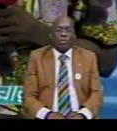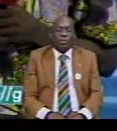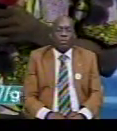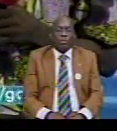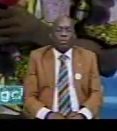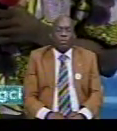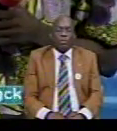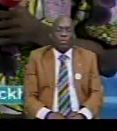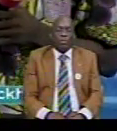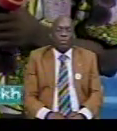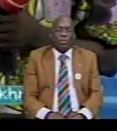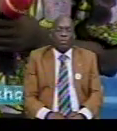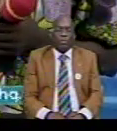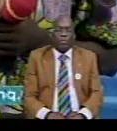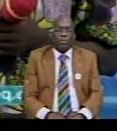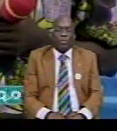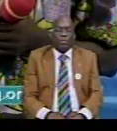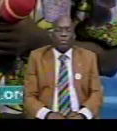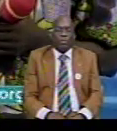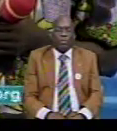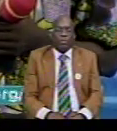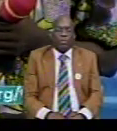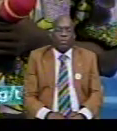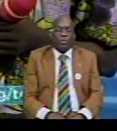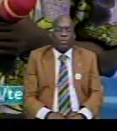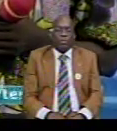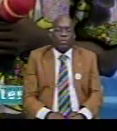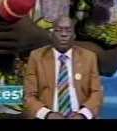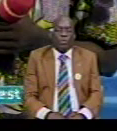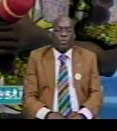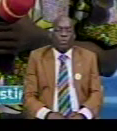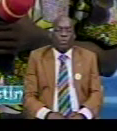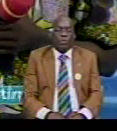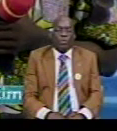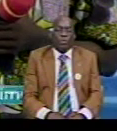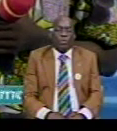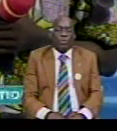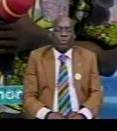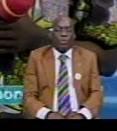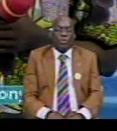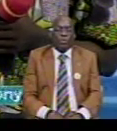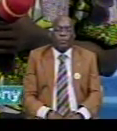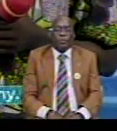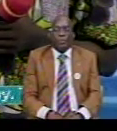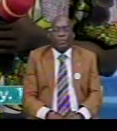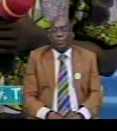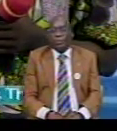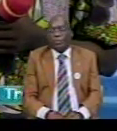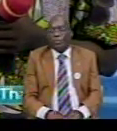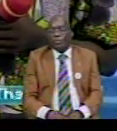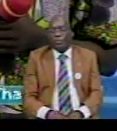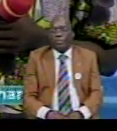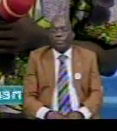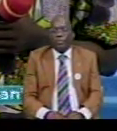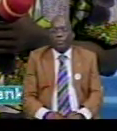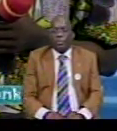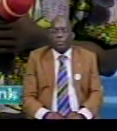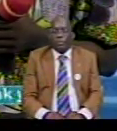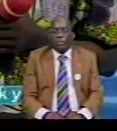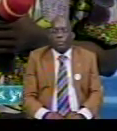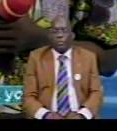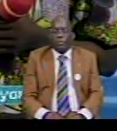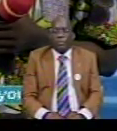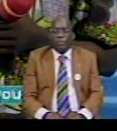stomach trouble for the past 8 years. And he came here on Thursday. He had problem of